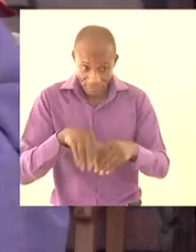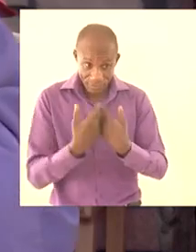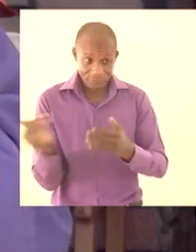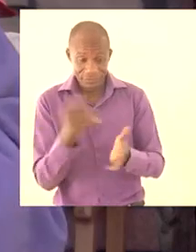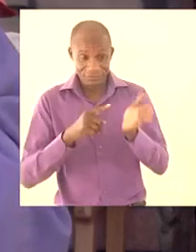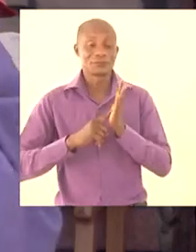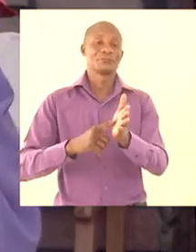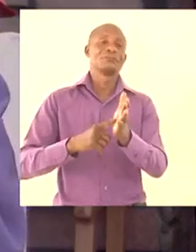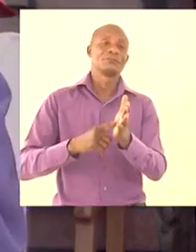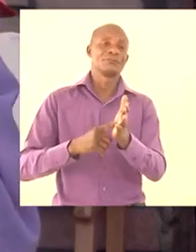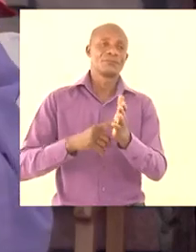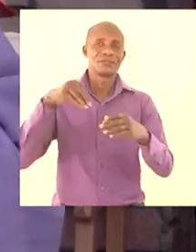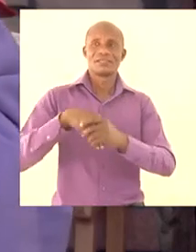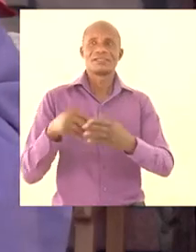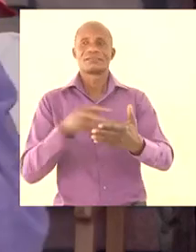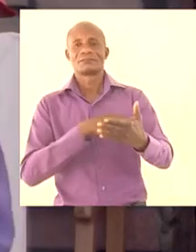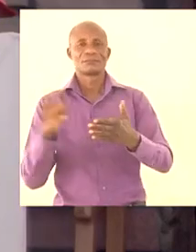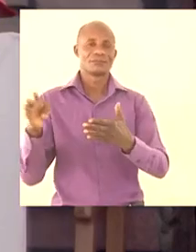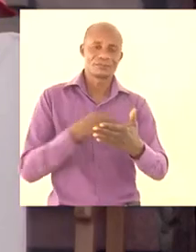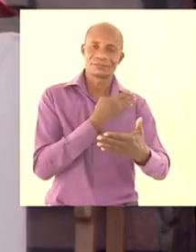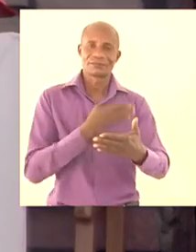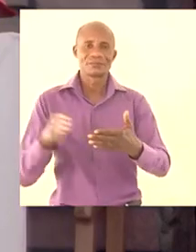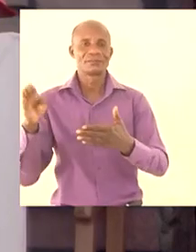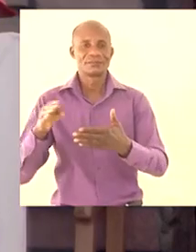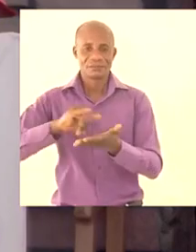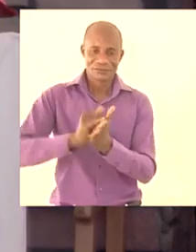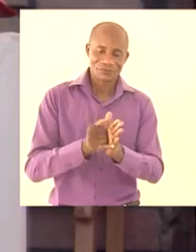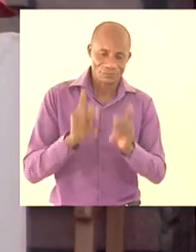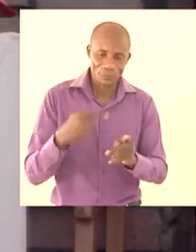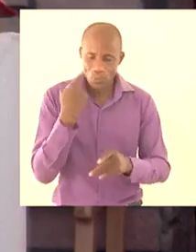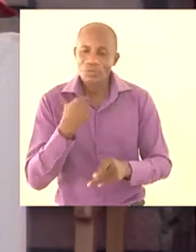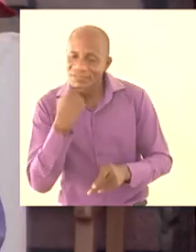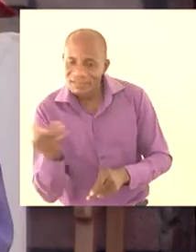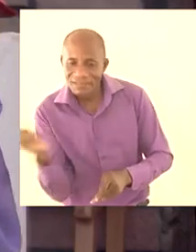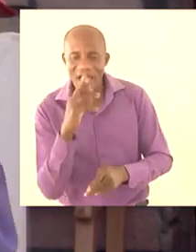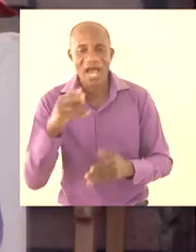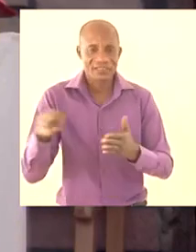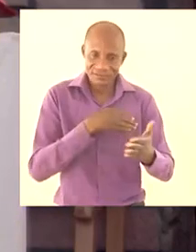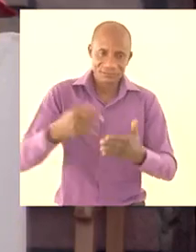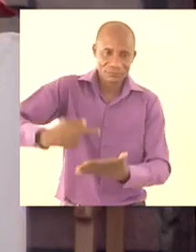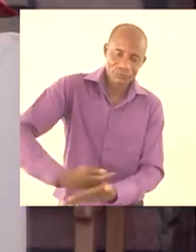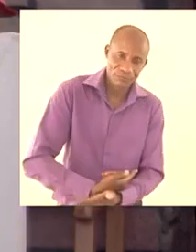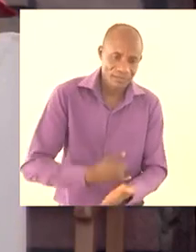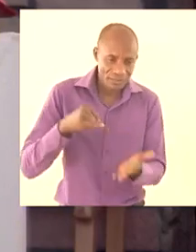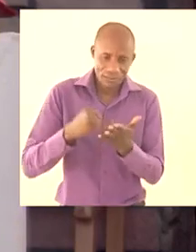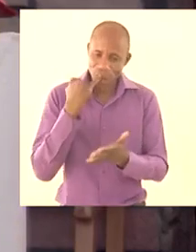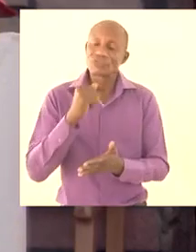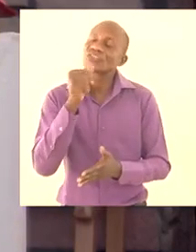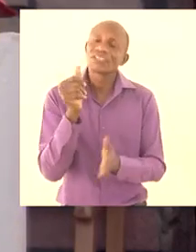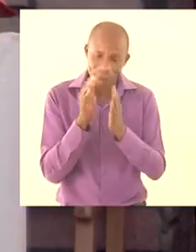the posture and the whatever of a lot of people who say they are singing gospel music, it's not a prayer mood.